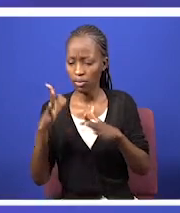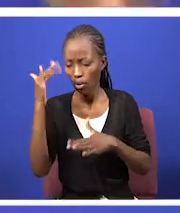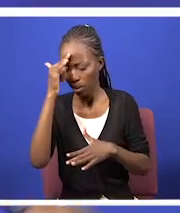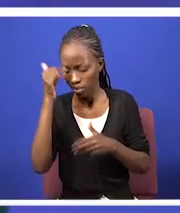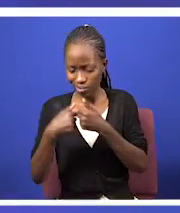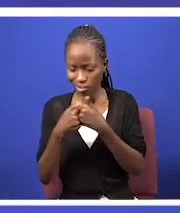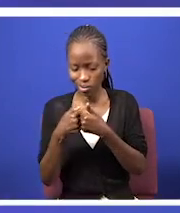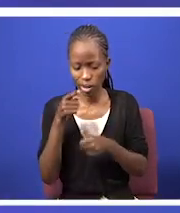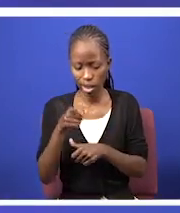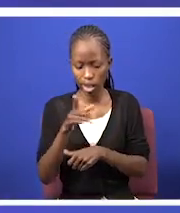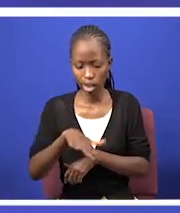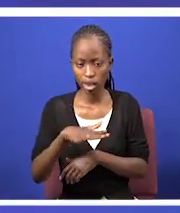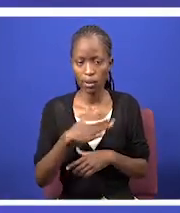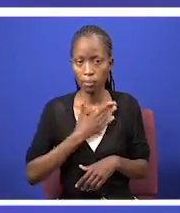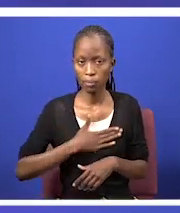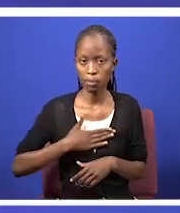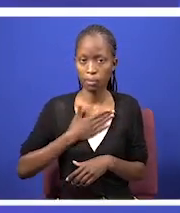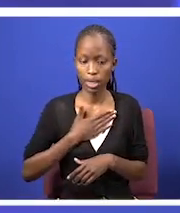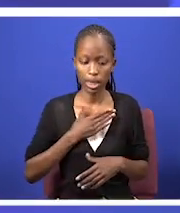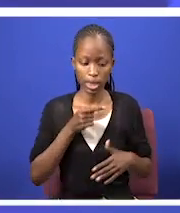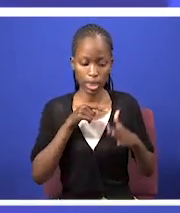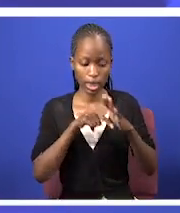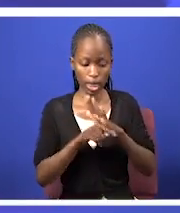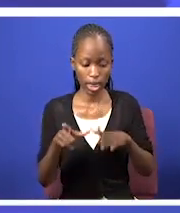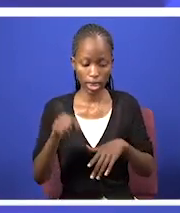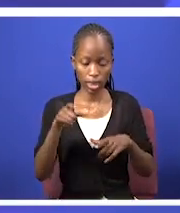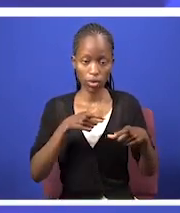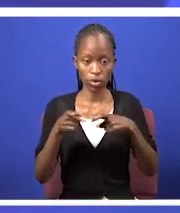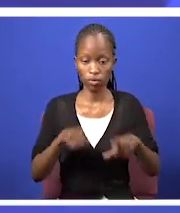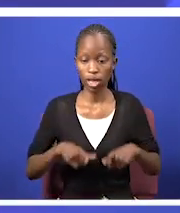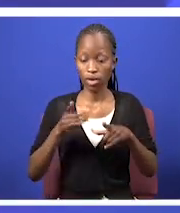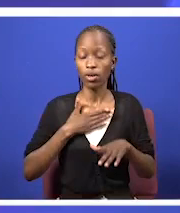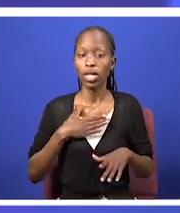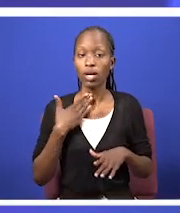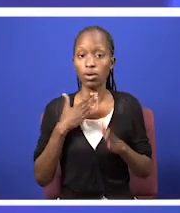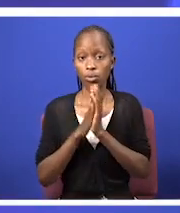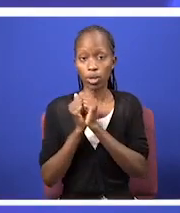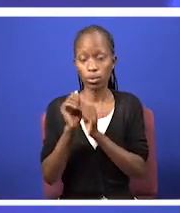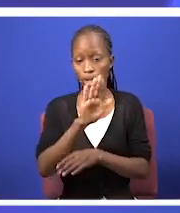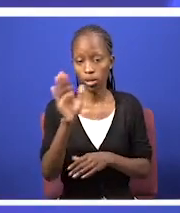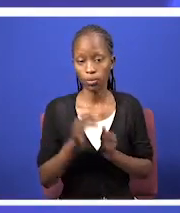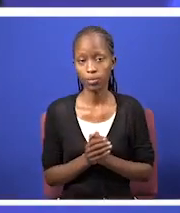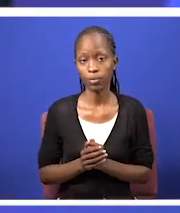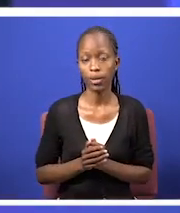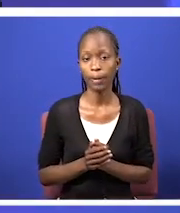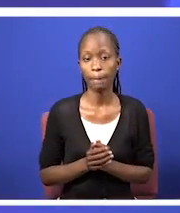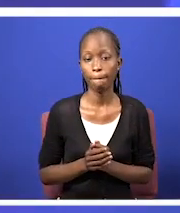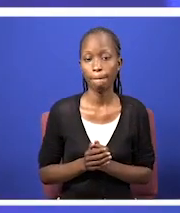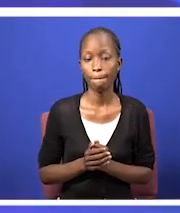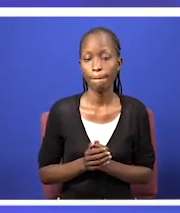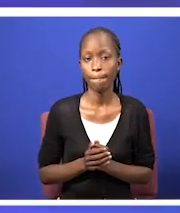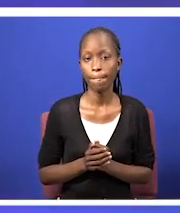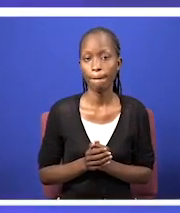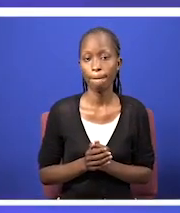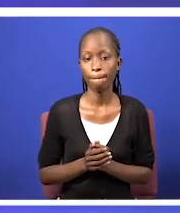or why I'm struggling in this particular area. Please come and take control of my life. I want to pray with you on those issues, on